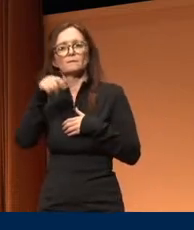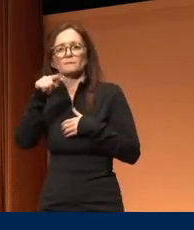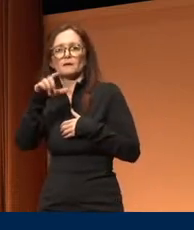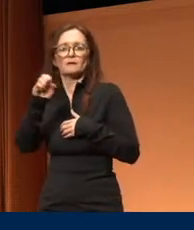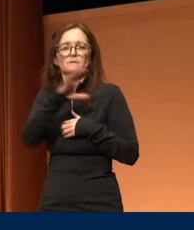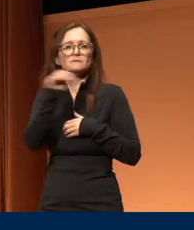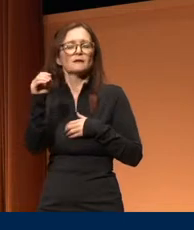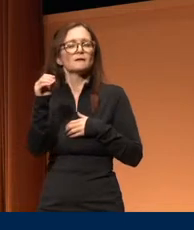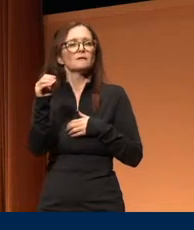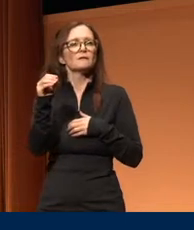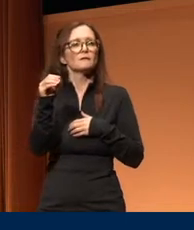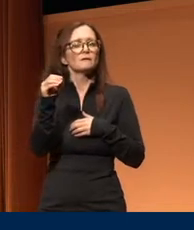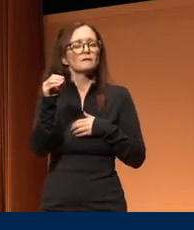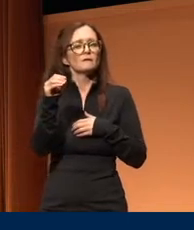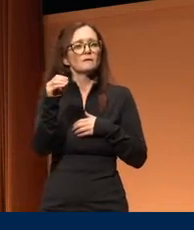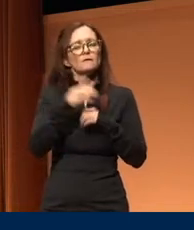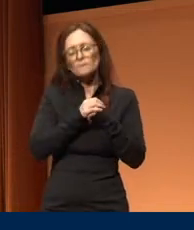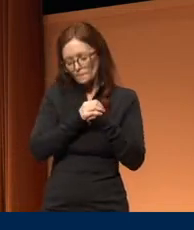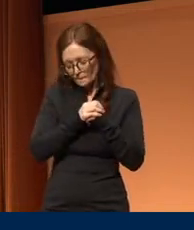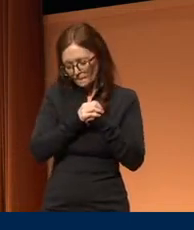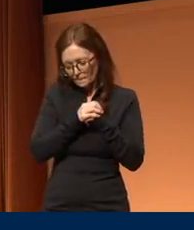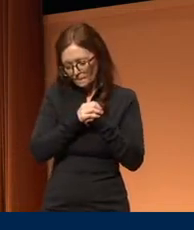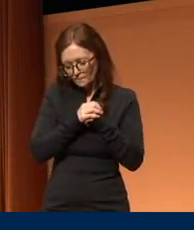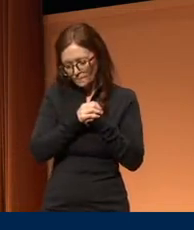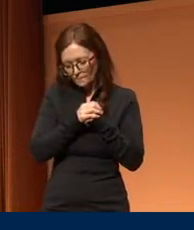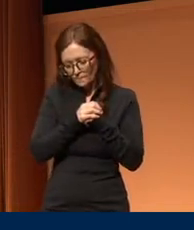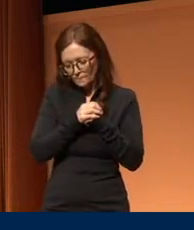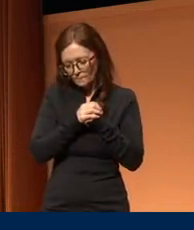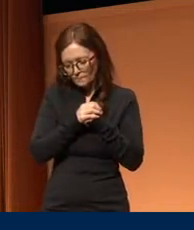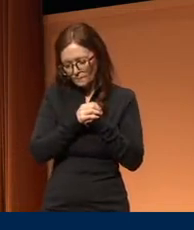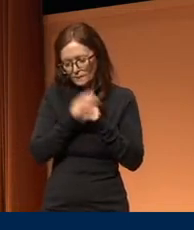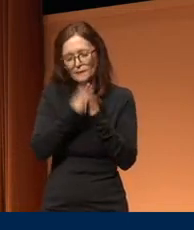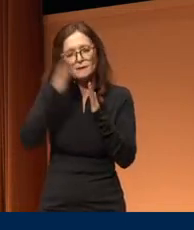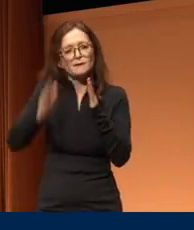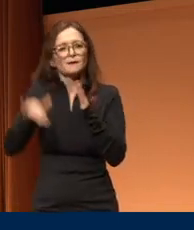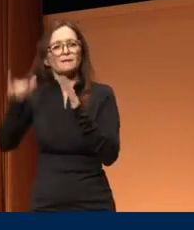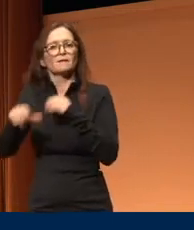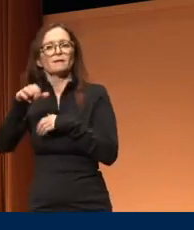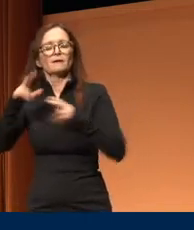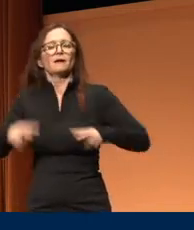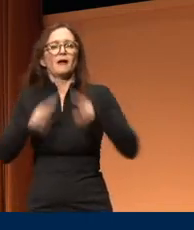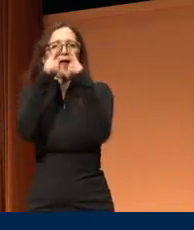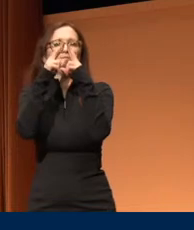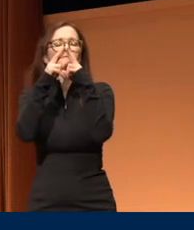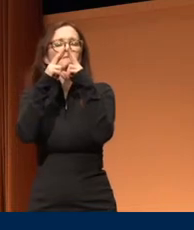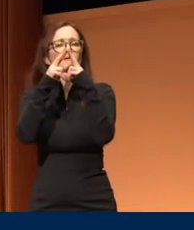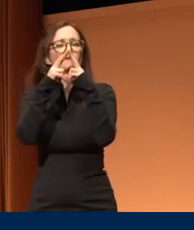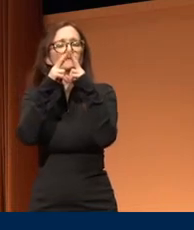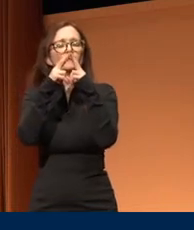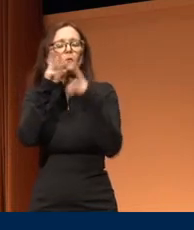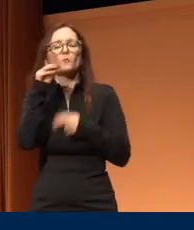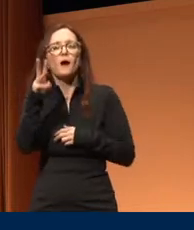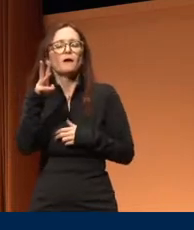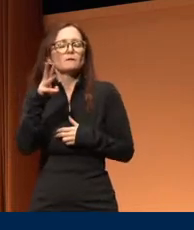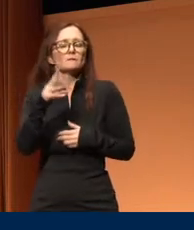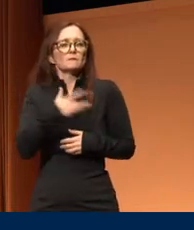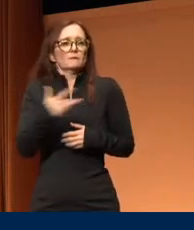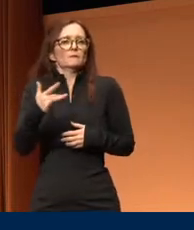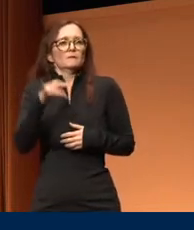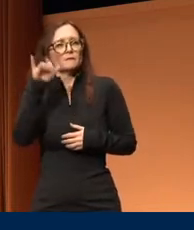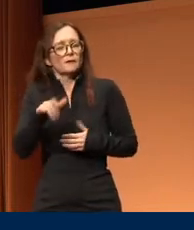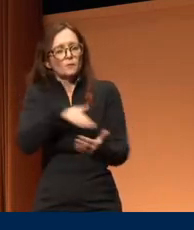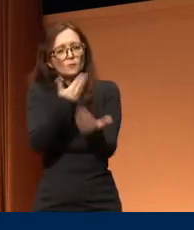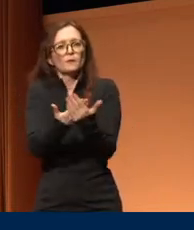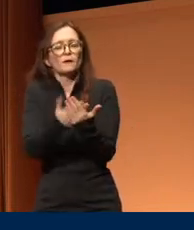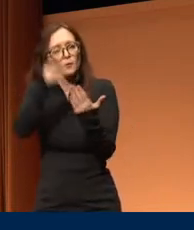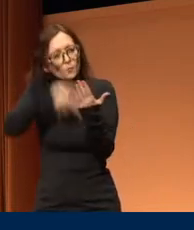seat of our third legislative chamber, the CESU, just next to the Eiffel Tower, was a dream come true. After theorizing and